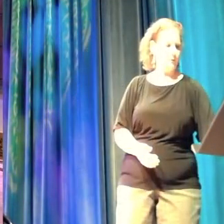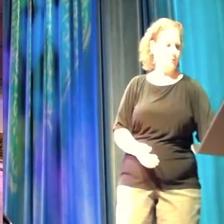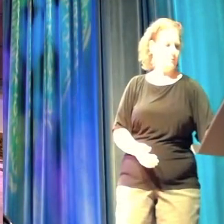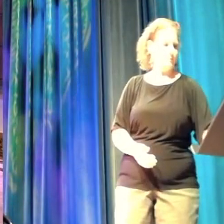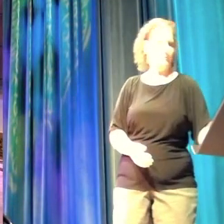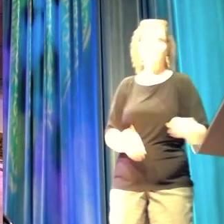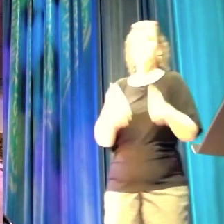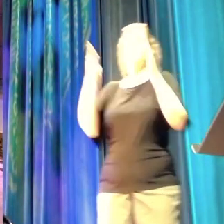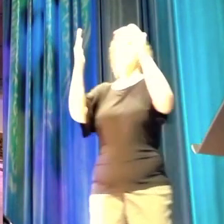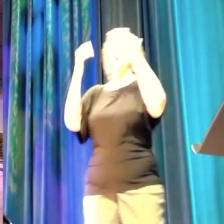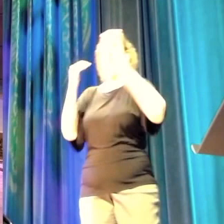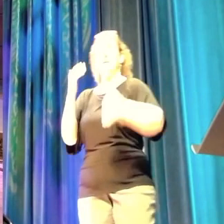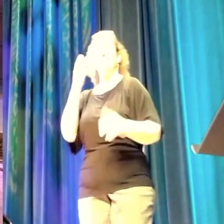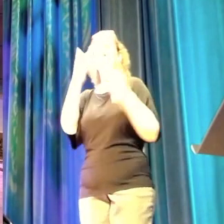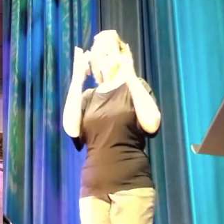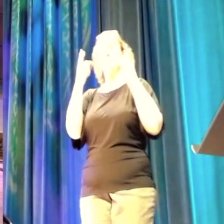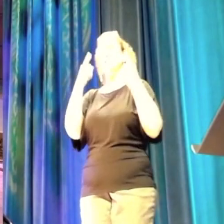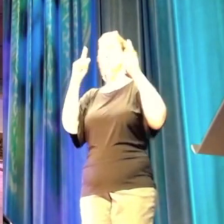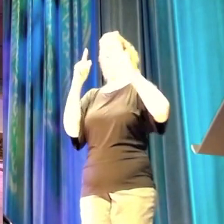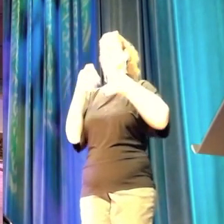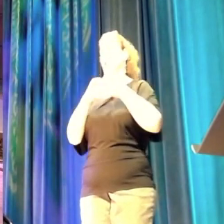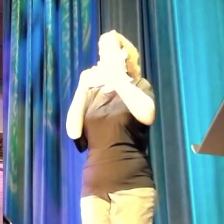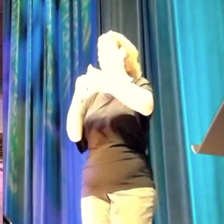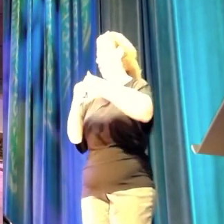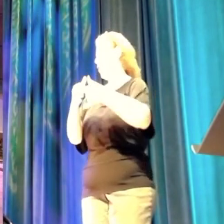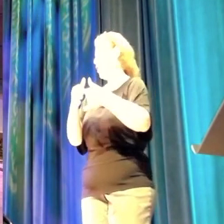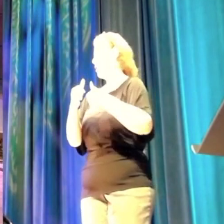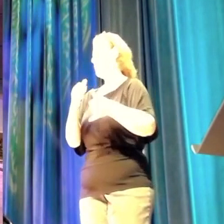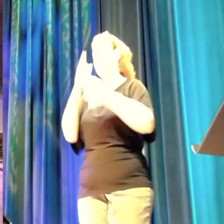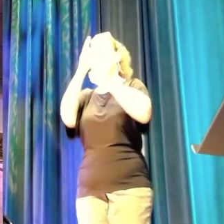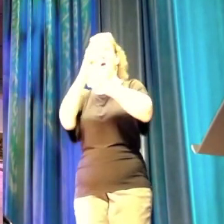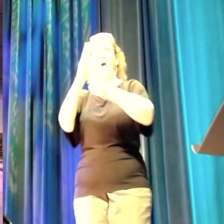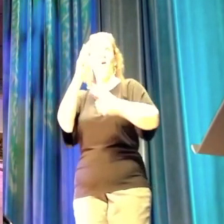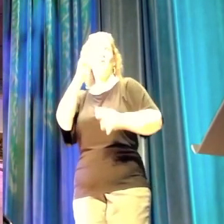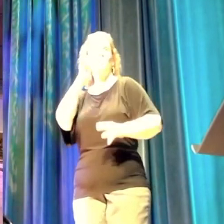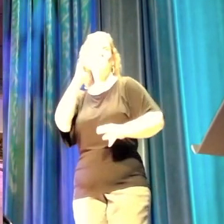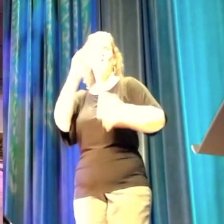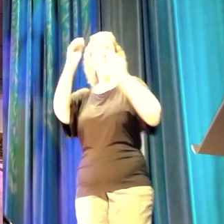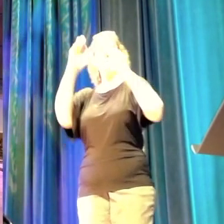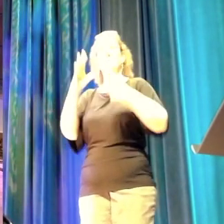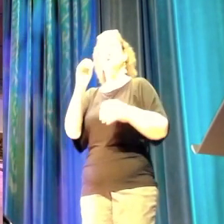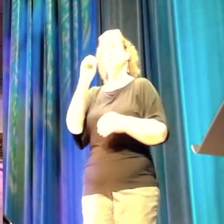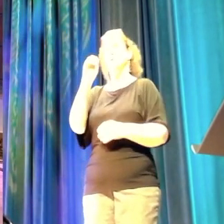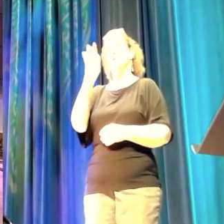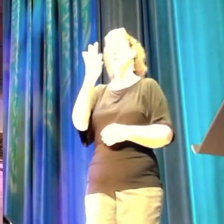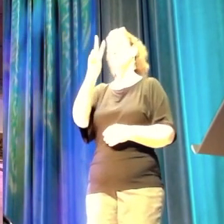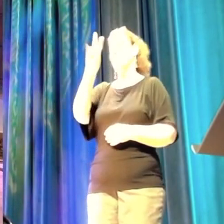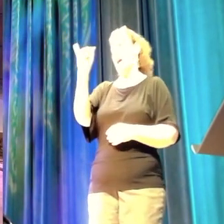Our next Vision Achievement Award is in honor of our teachers who are visually impaired.